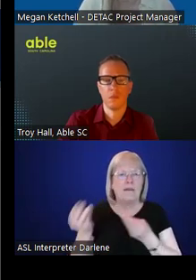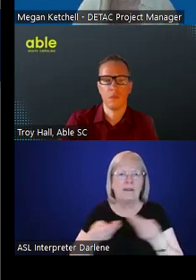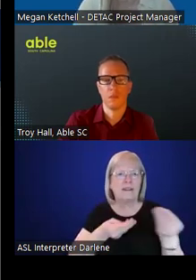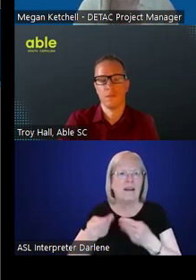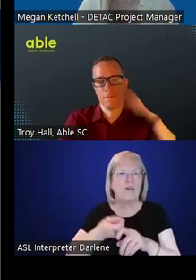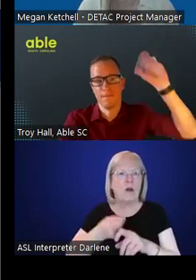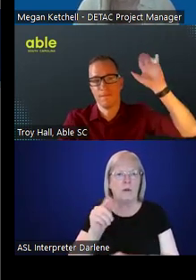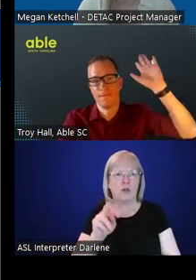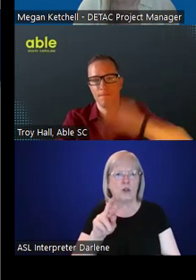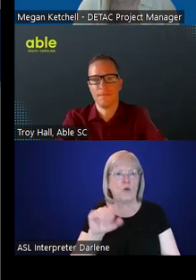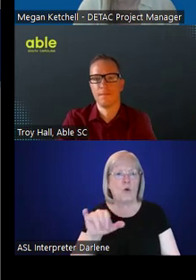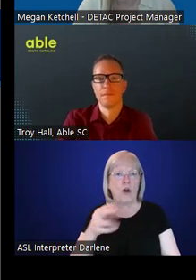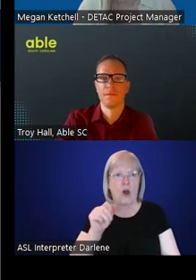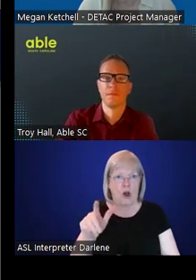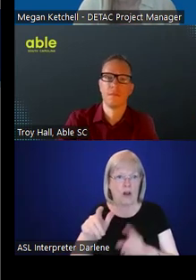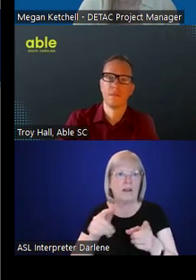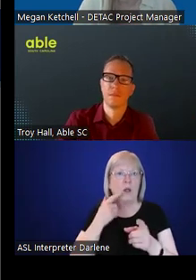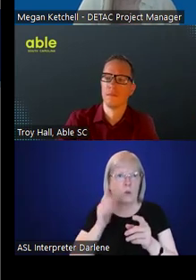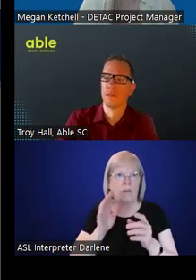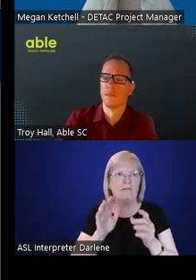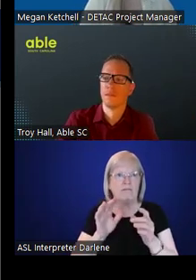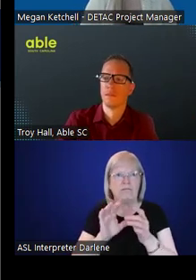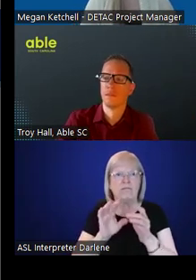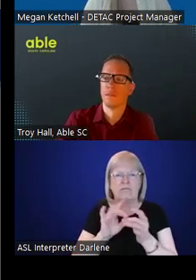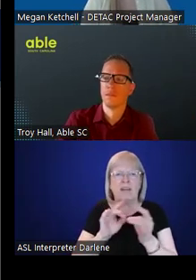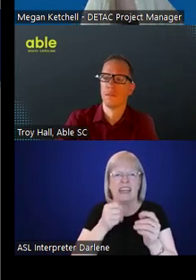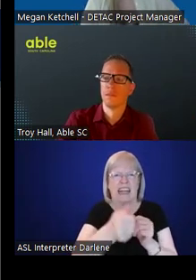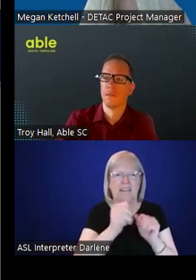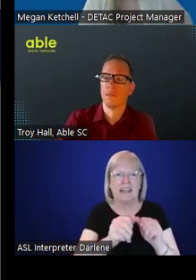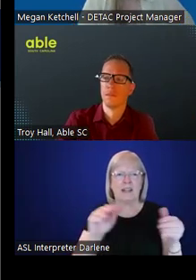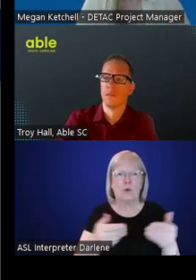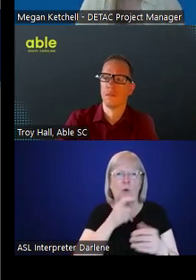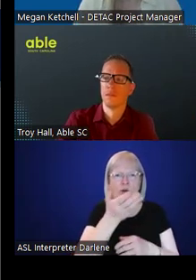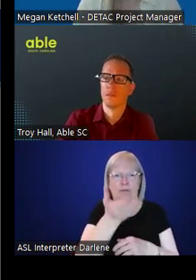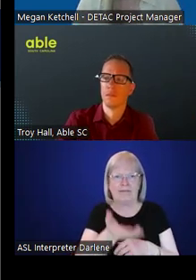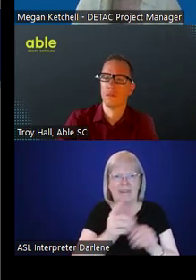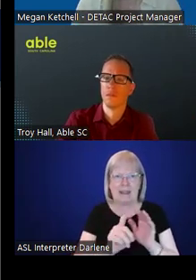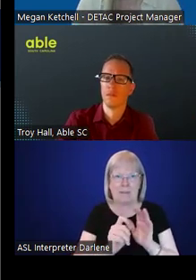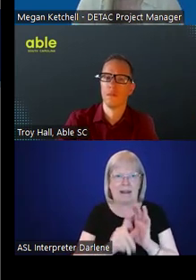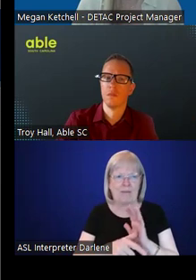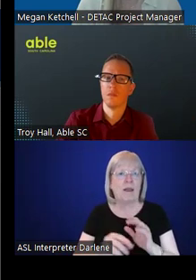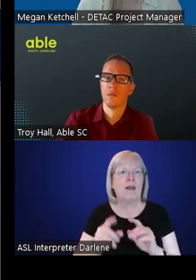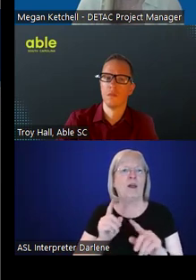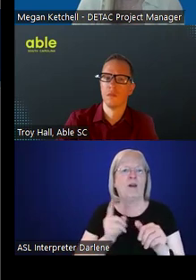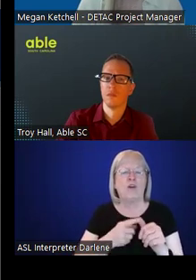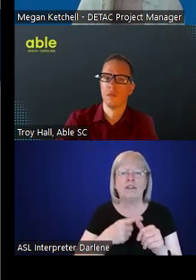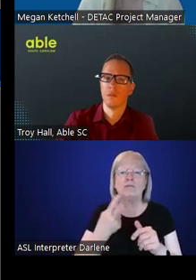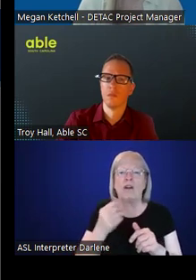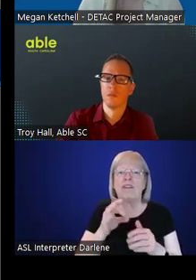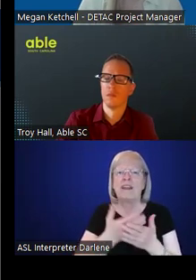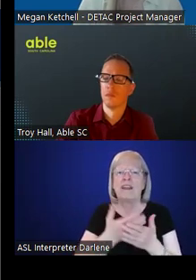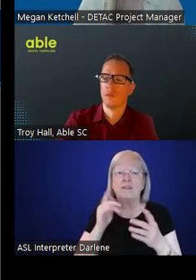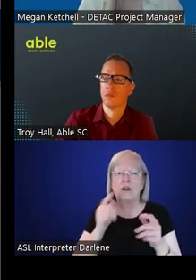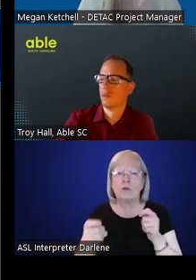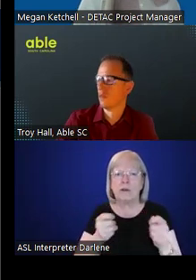South Carolina, who I'll give the opportunity to introduce himself later. Just one administrative item. We